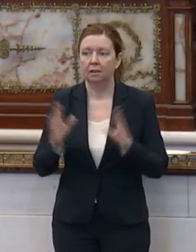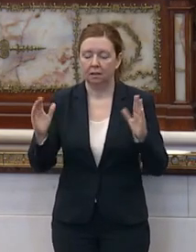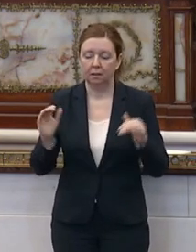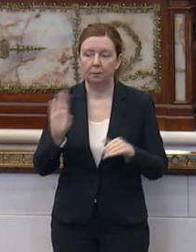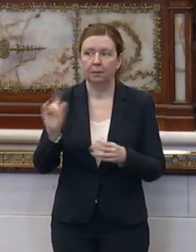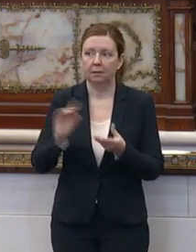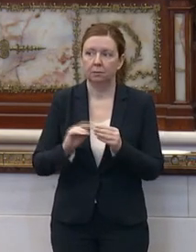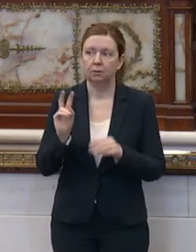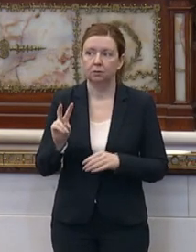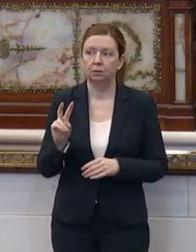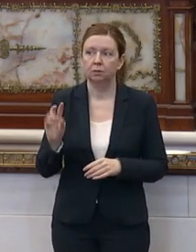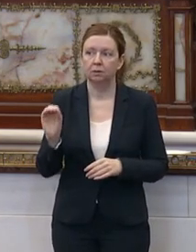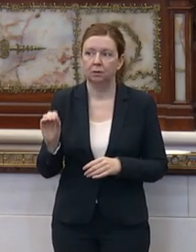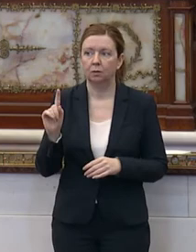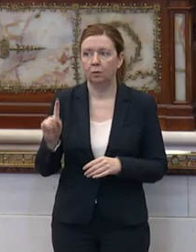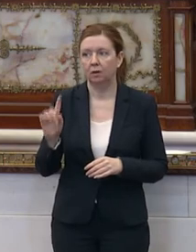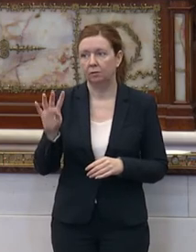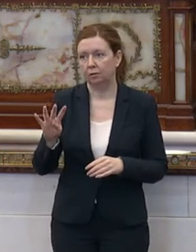And bill number